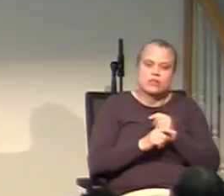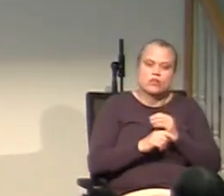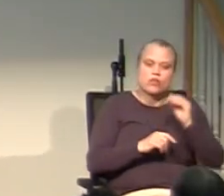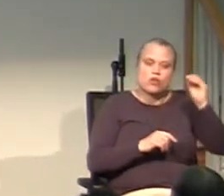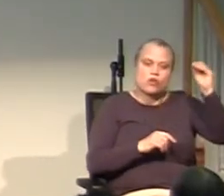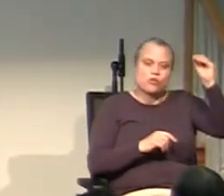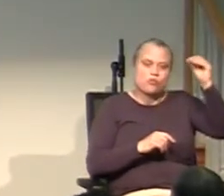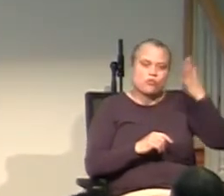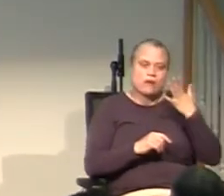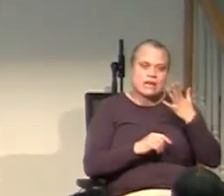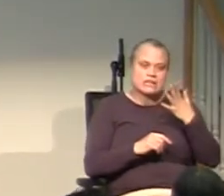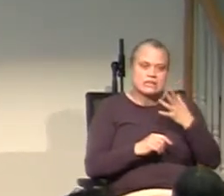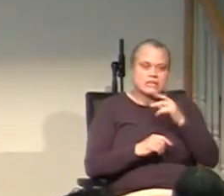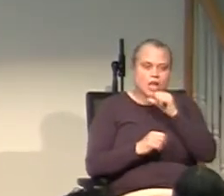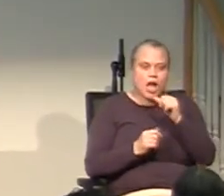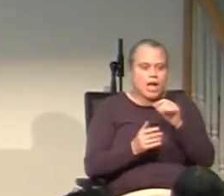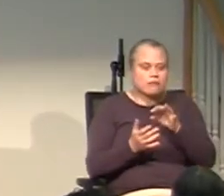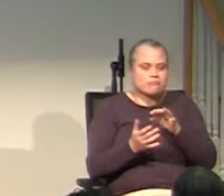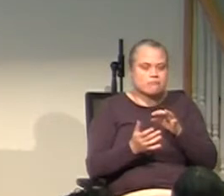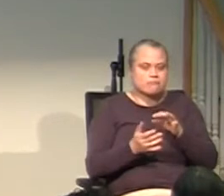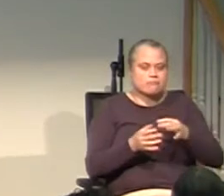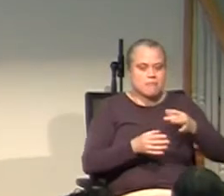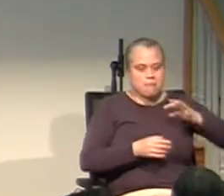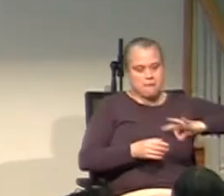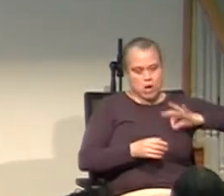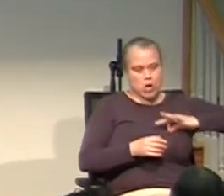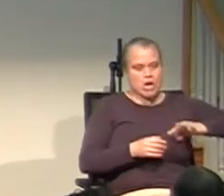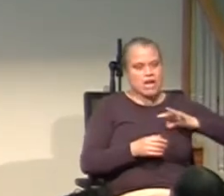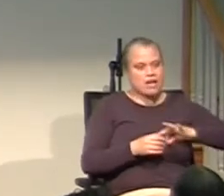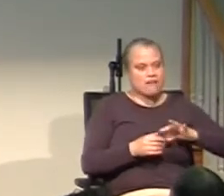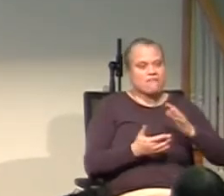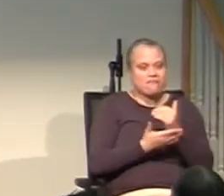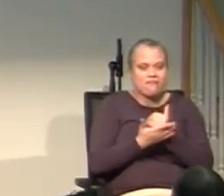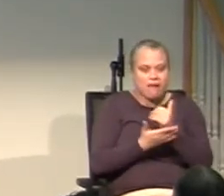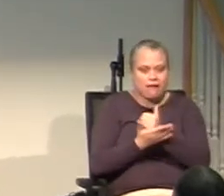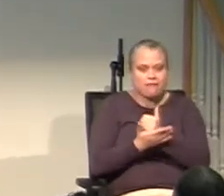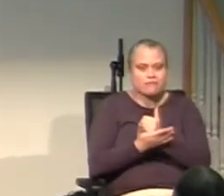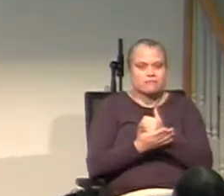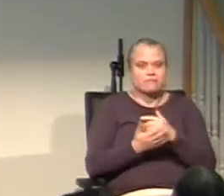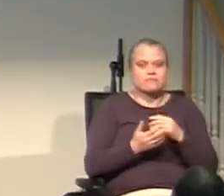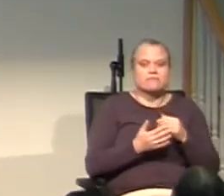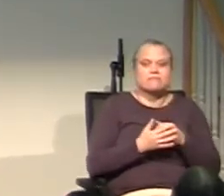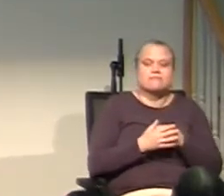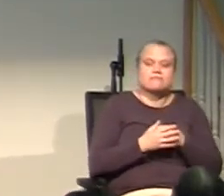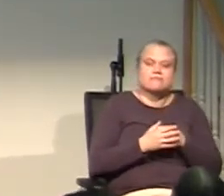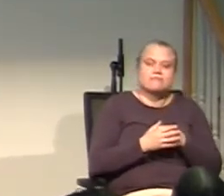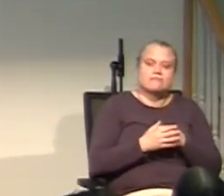is unmerited favor, and but that includes the whole world. We're told by Ellen White that